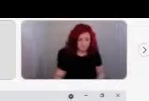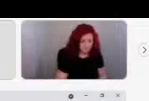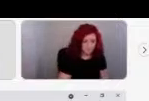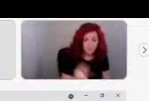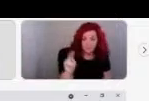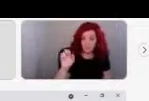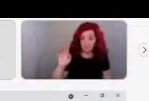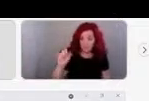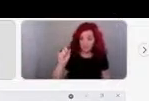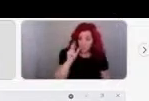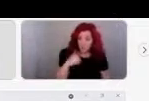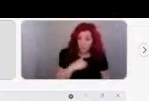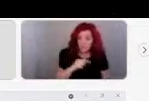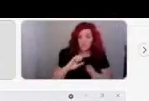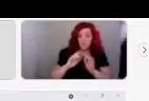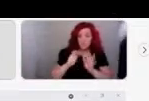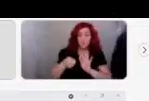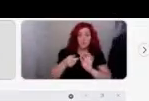hear us